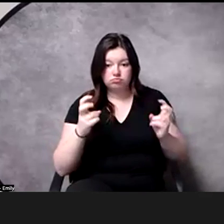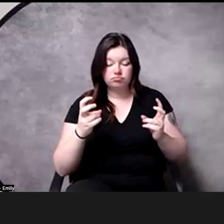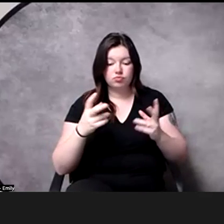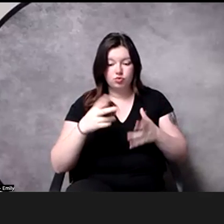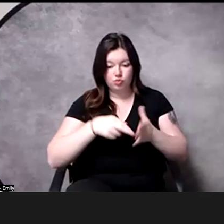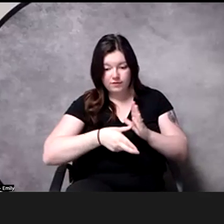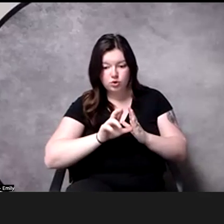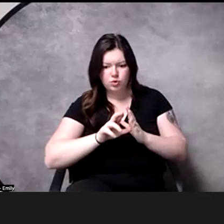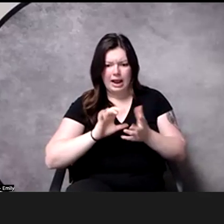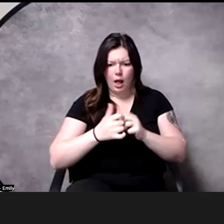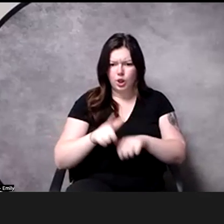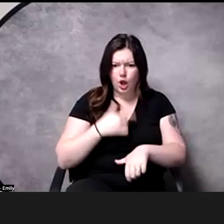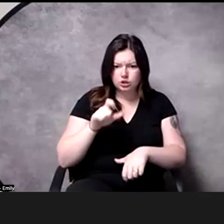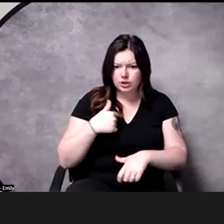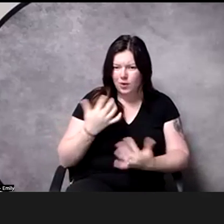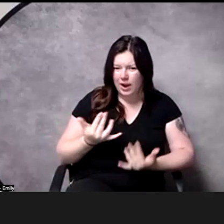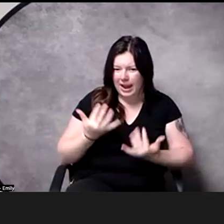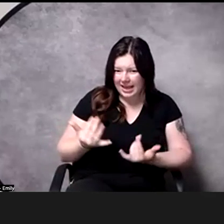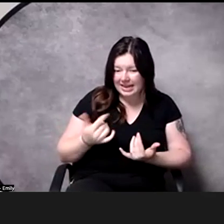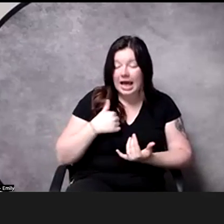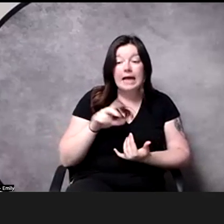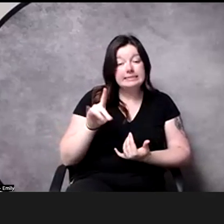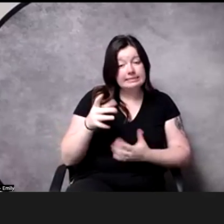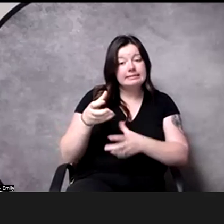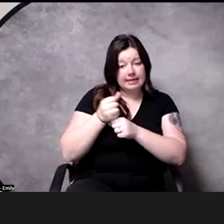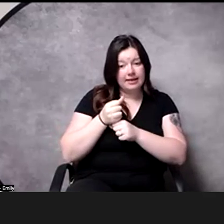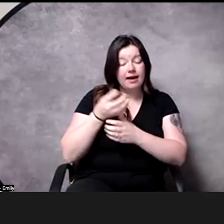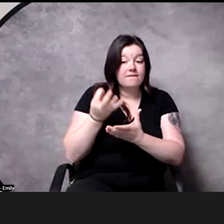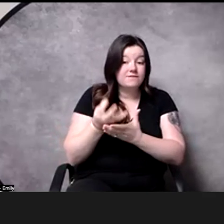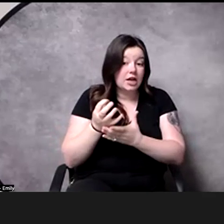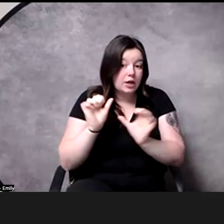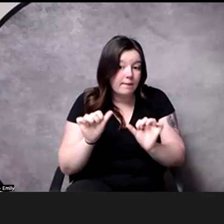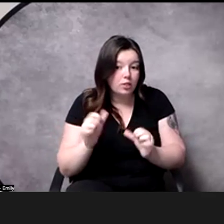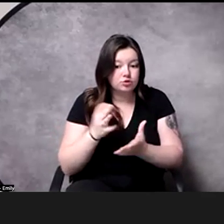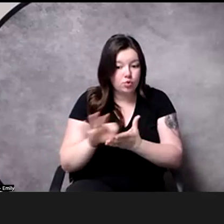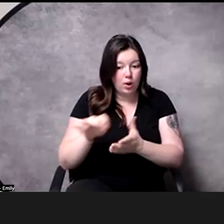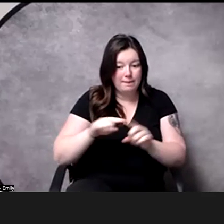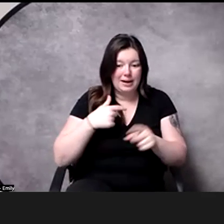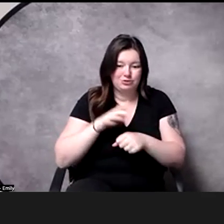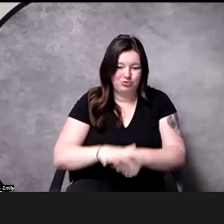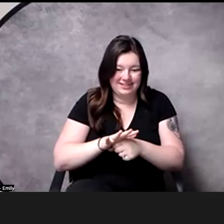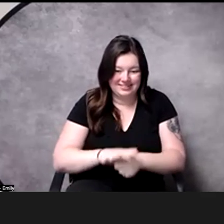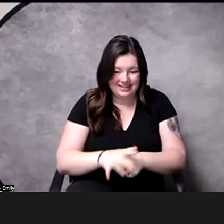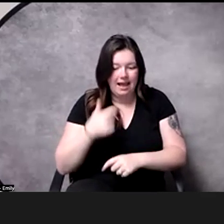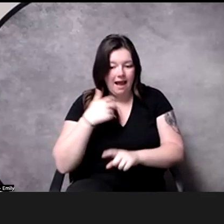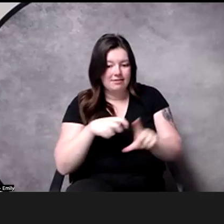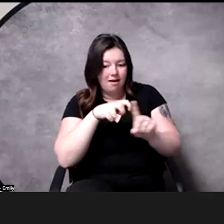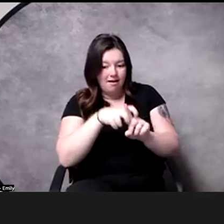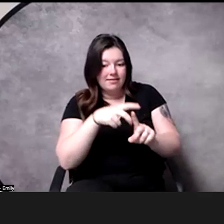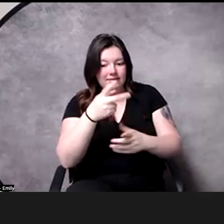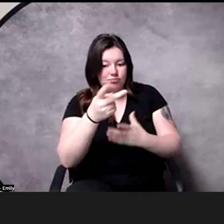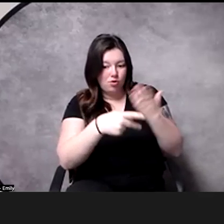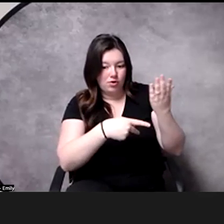a fundable score, but I'm stressed. I did reach out to the PO, and the PO said to wait, and they will let